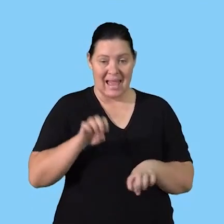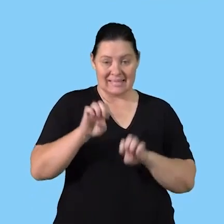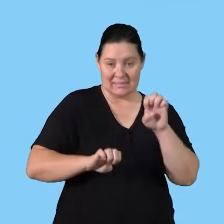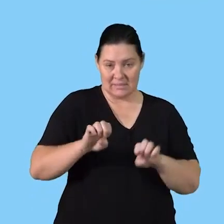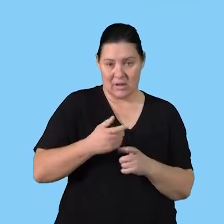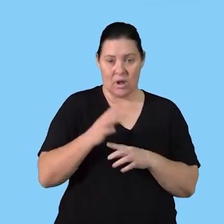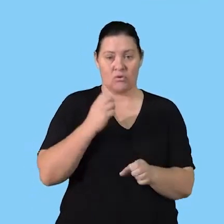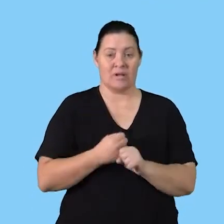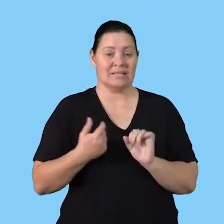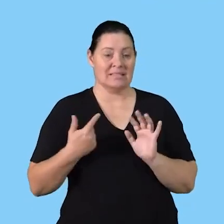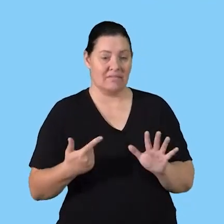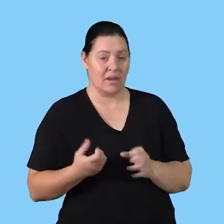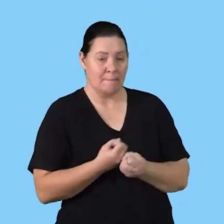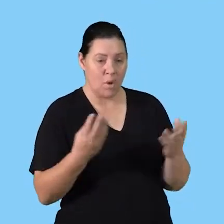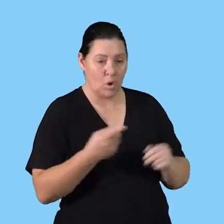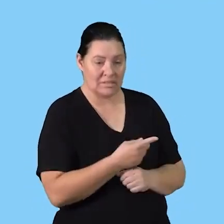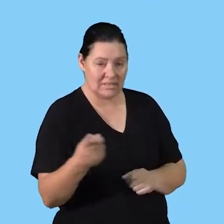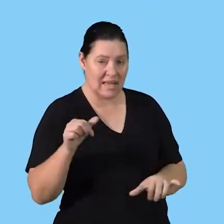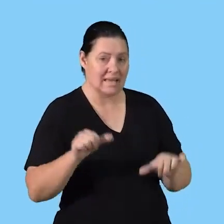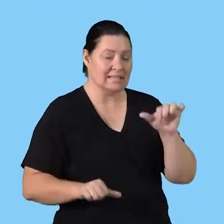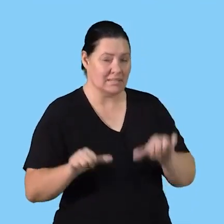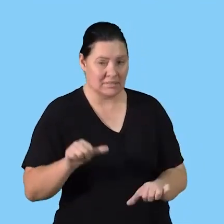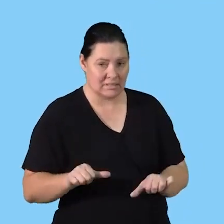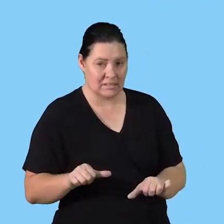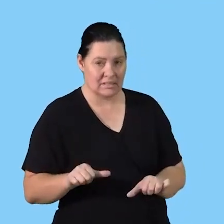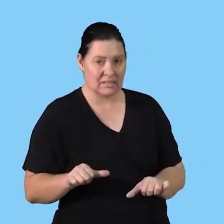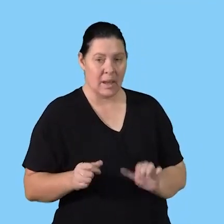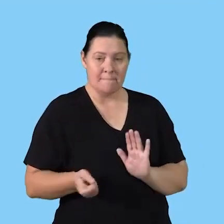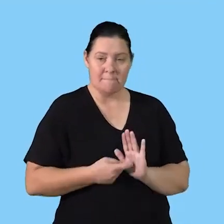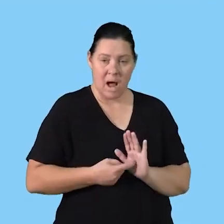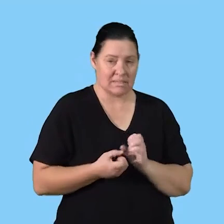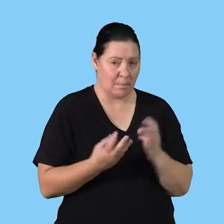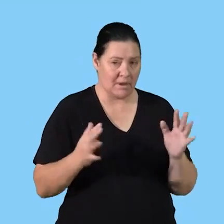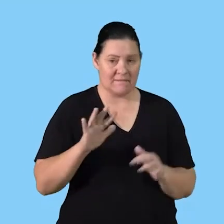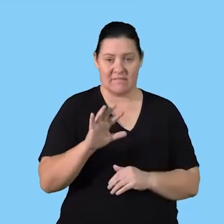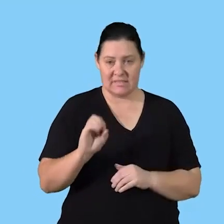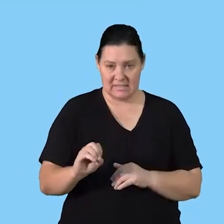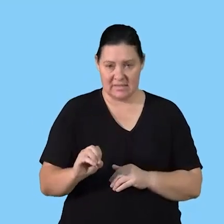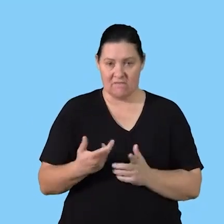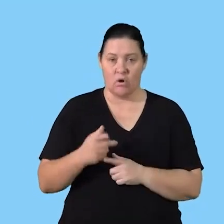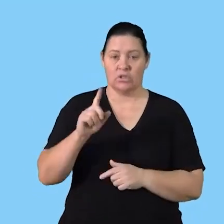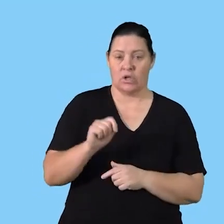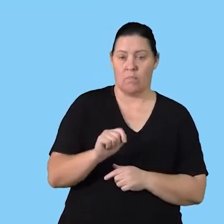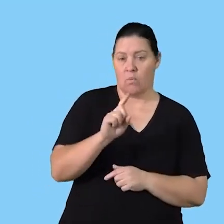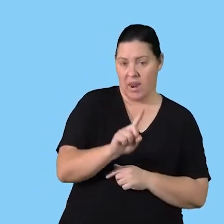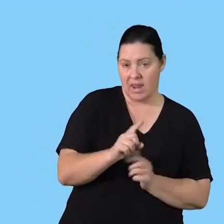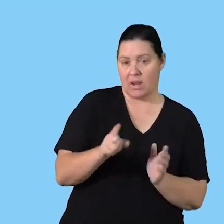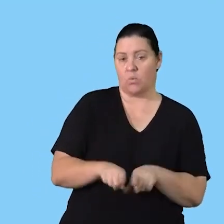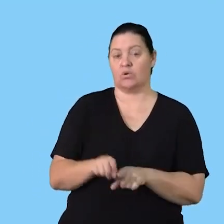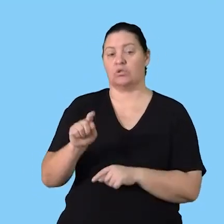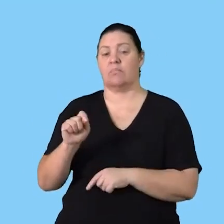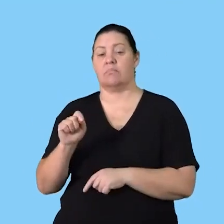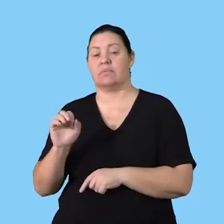assessment, we know that in grade 7, most of our assessment were out of 50 marks in terms of term 1 and